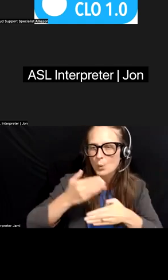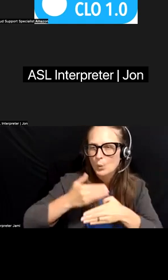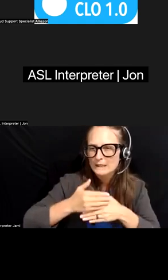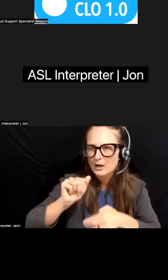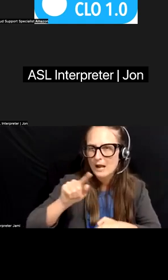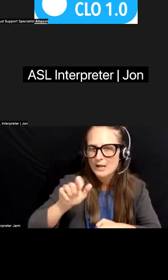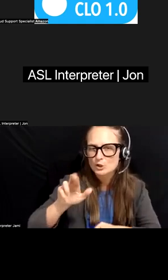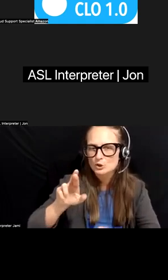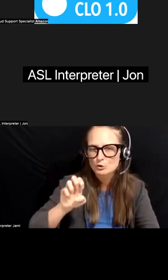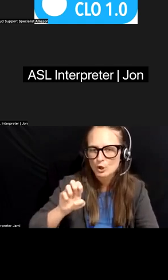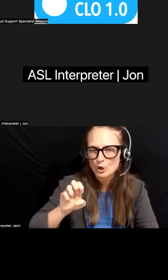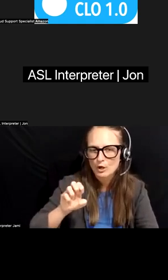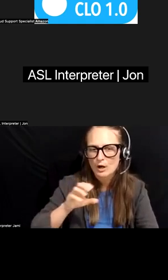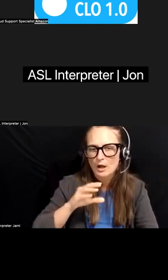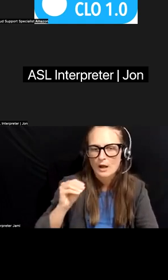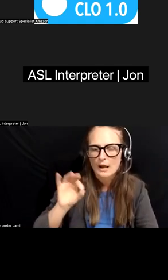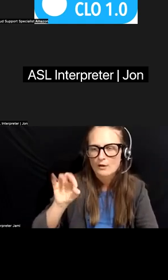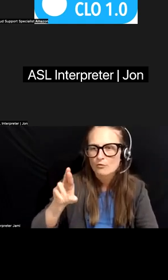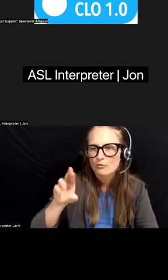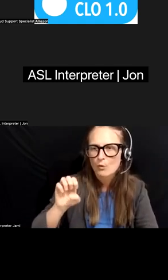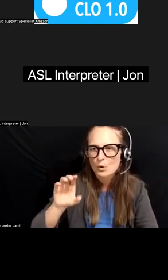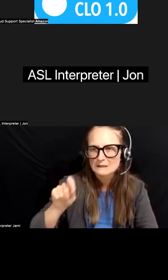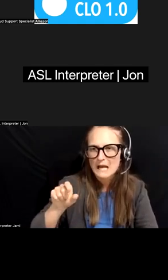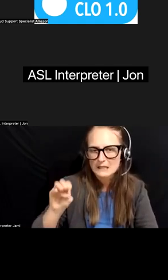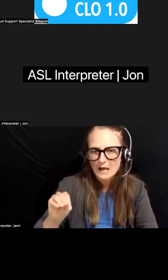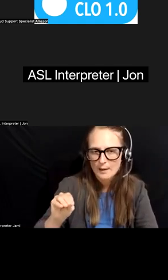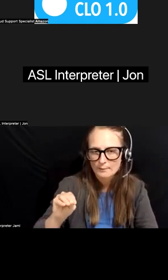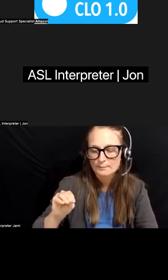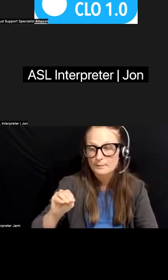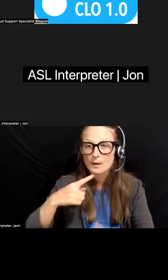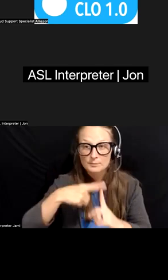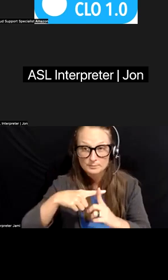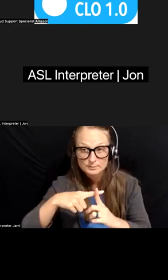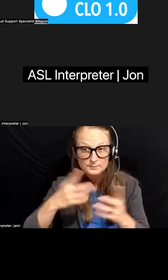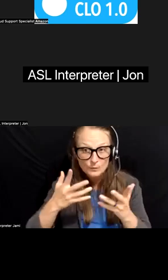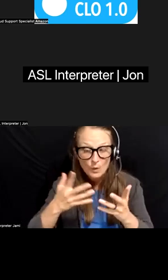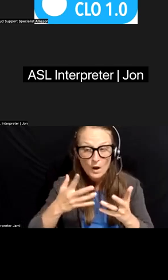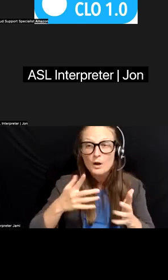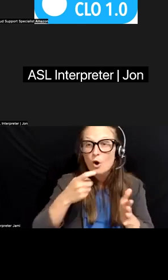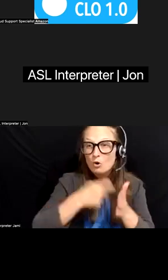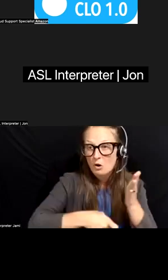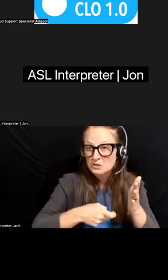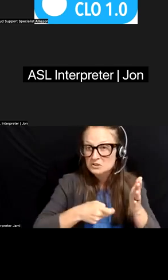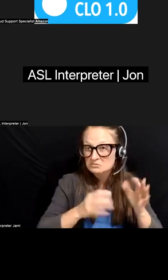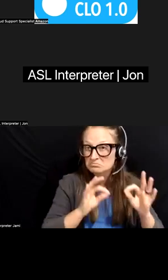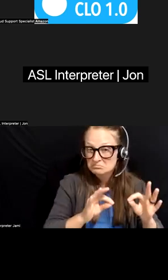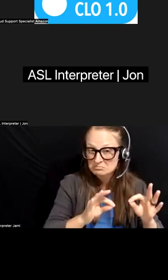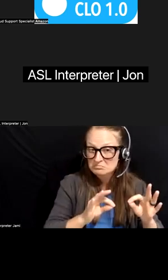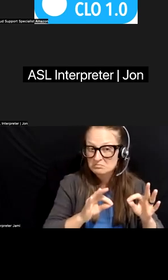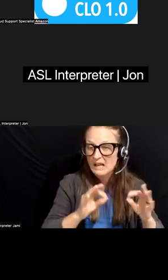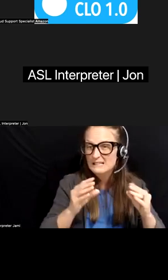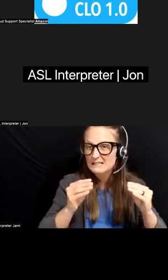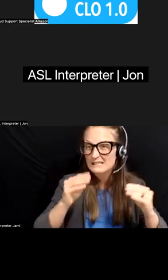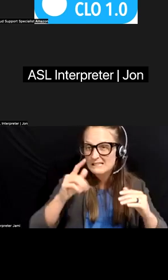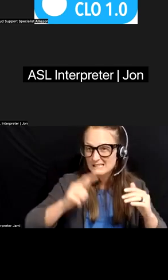Azure I'm Heroku, gonna and share the Force.com. site for that. Pros: cost-effective, rapid development. It's scalable. Faster